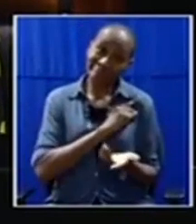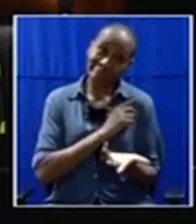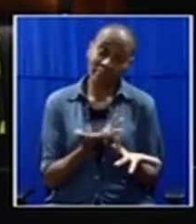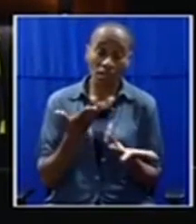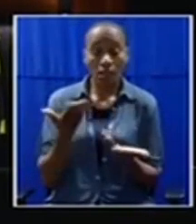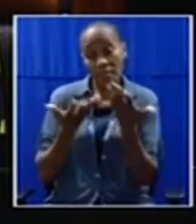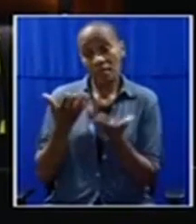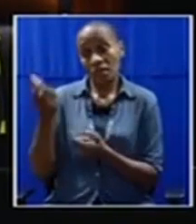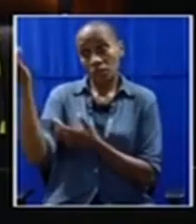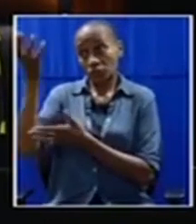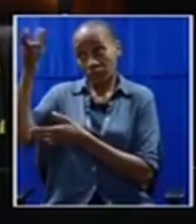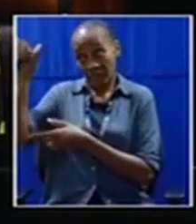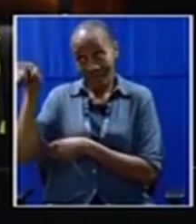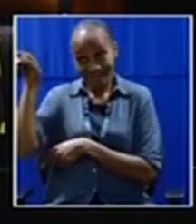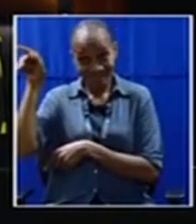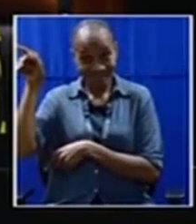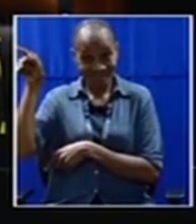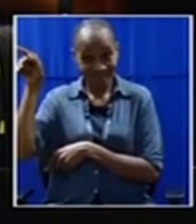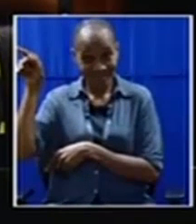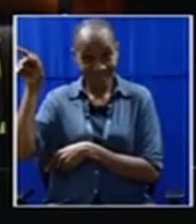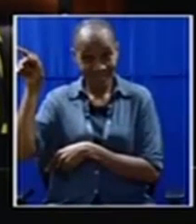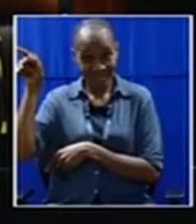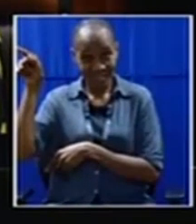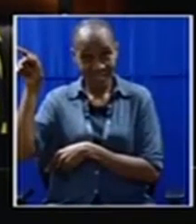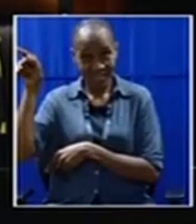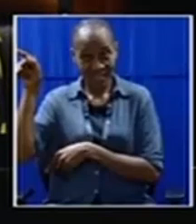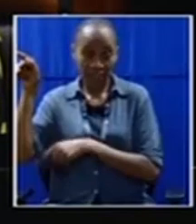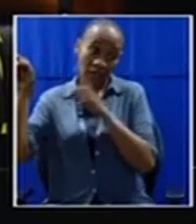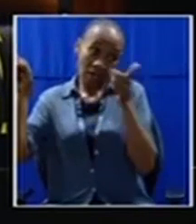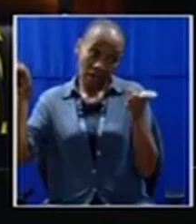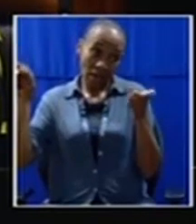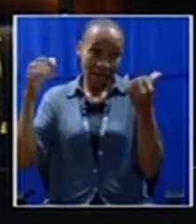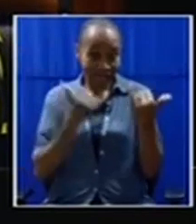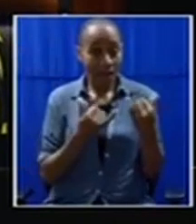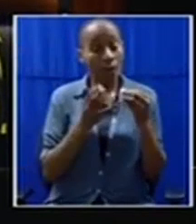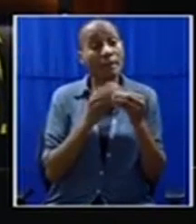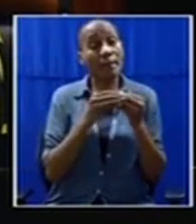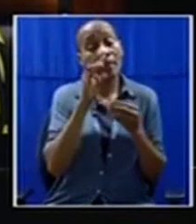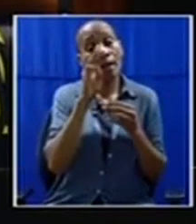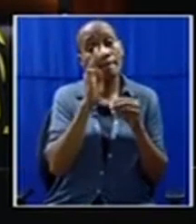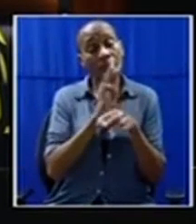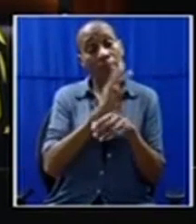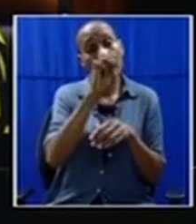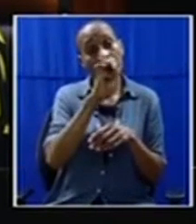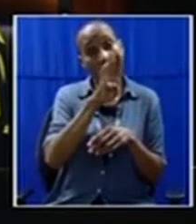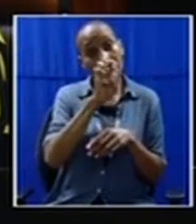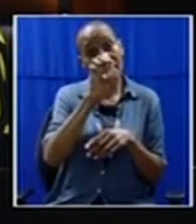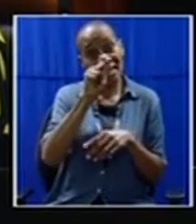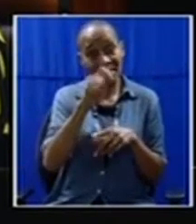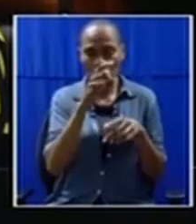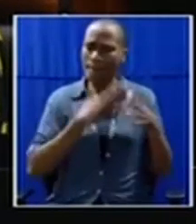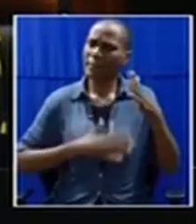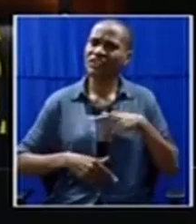speaker that really won't do what Madam Speaker did, to be very patient all the